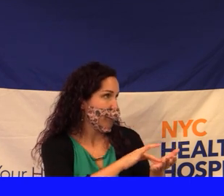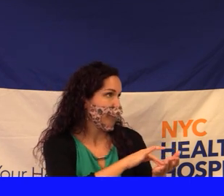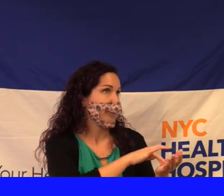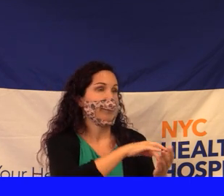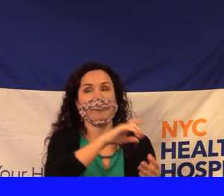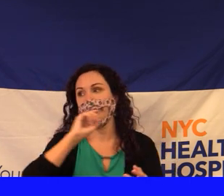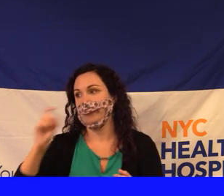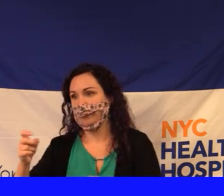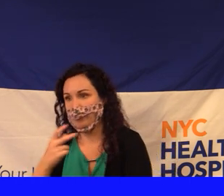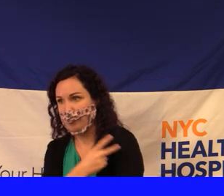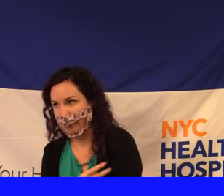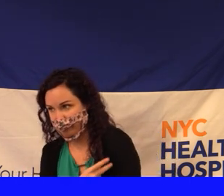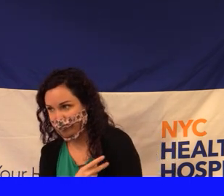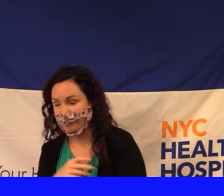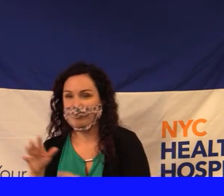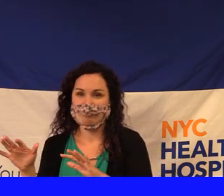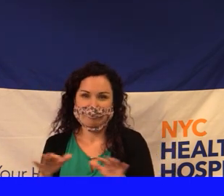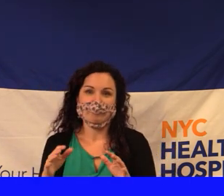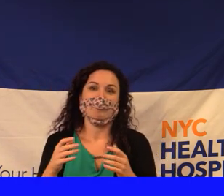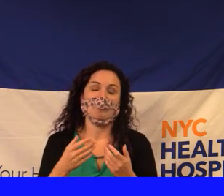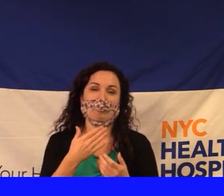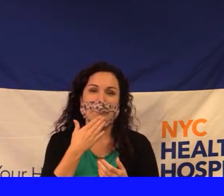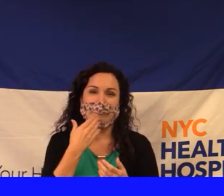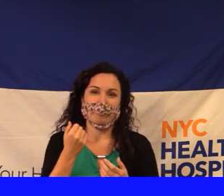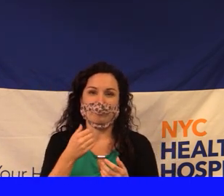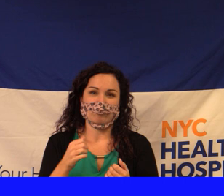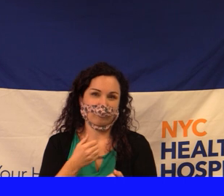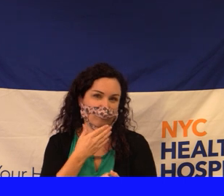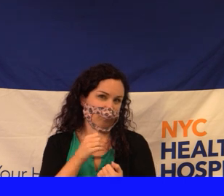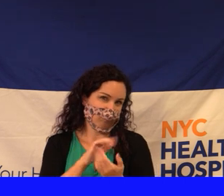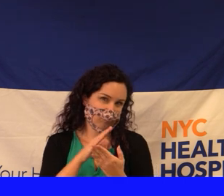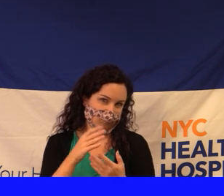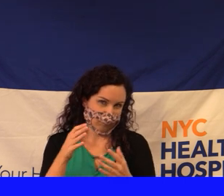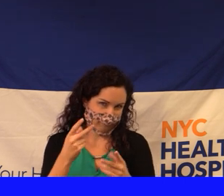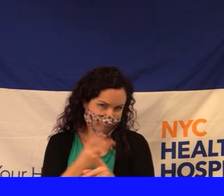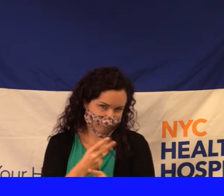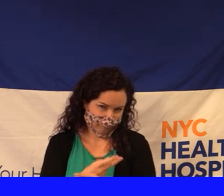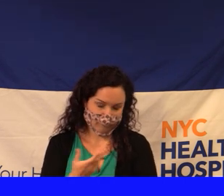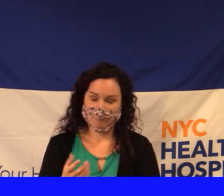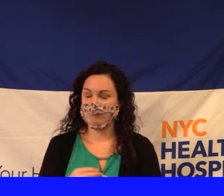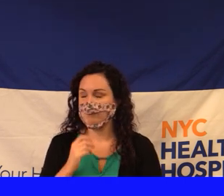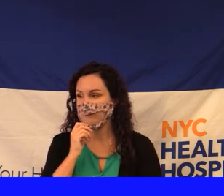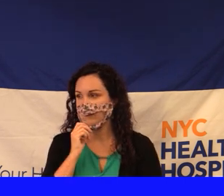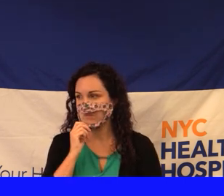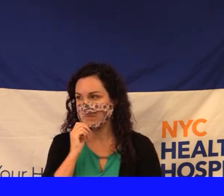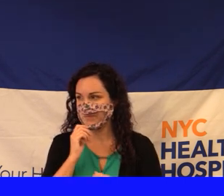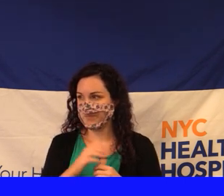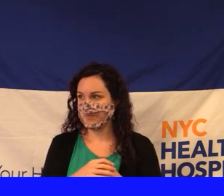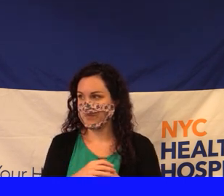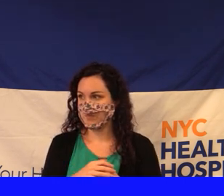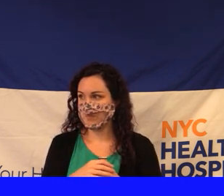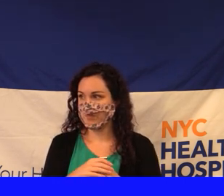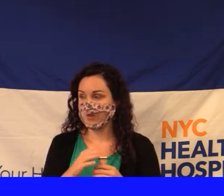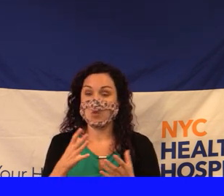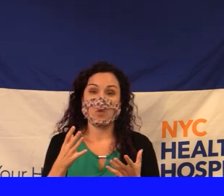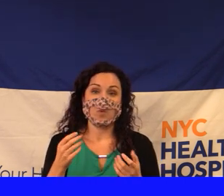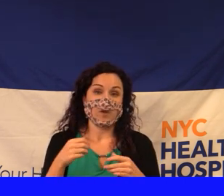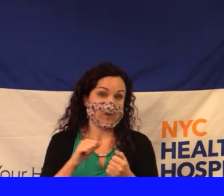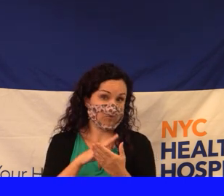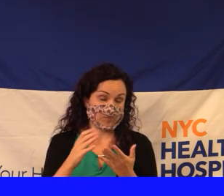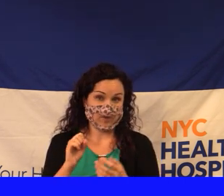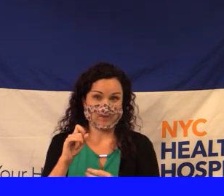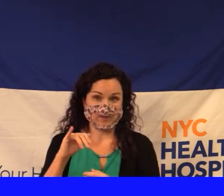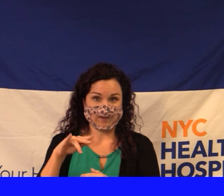distributor and being filled. One of the other areas that we want to address is the sterile compounding